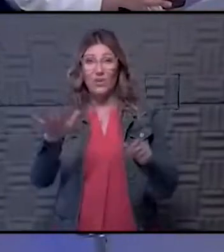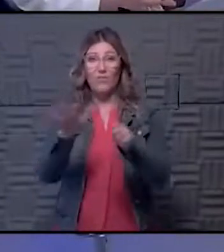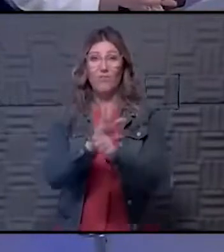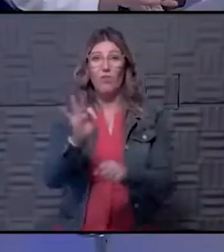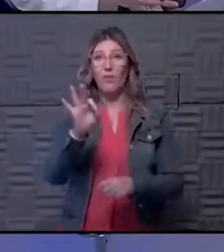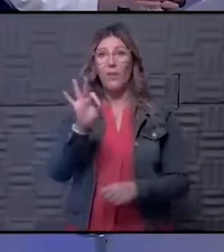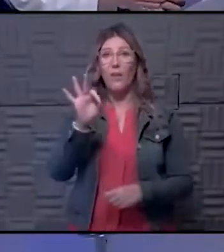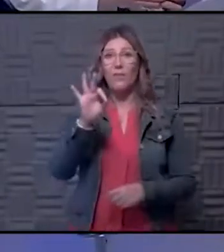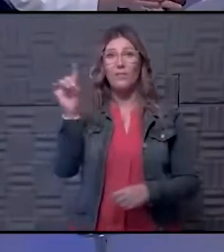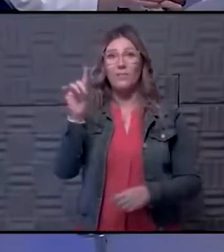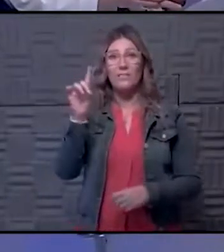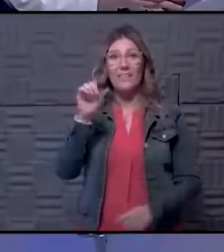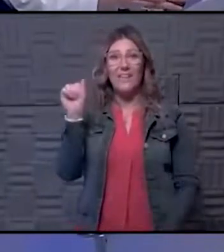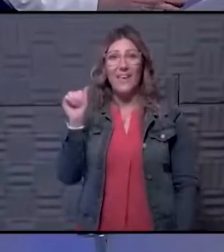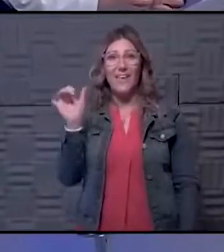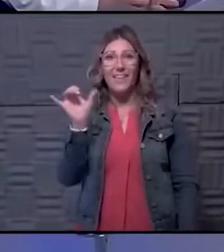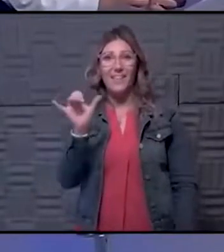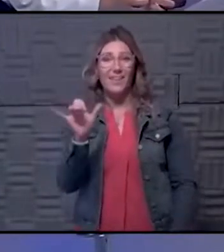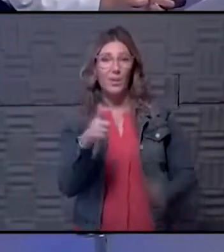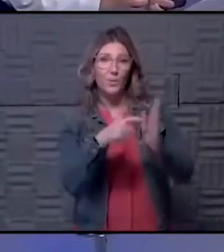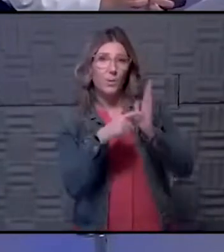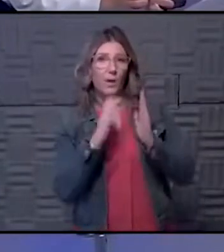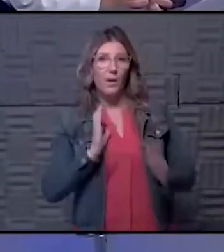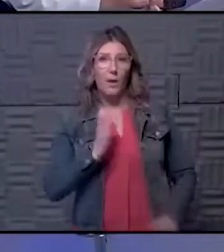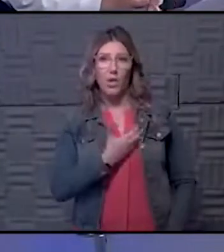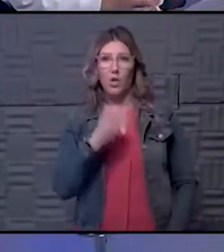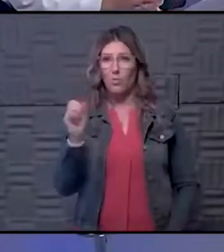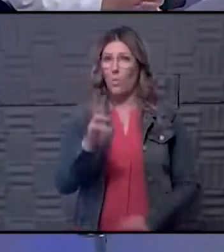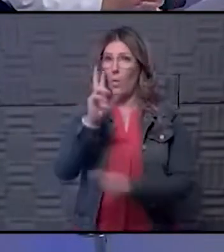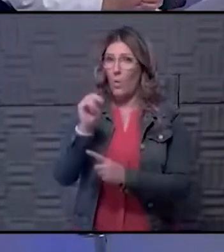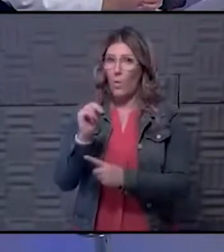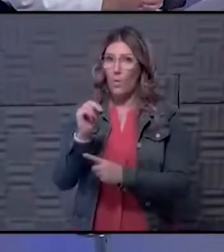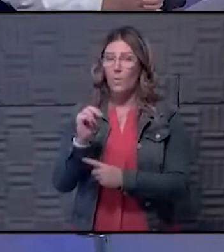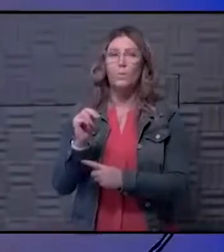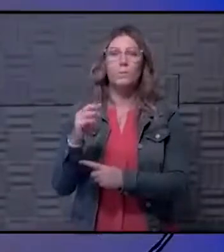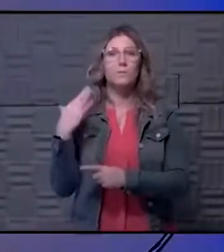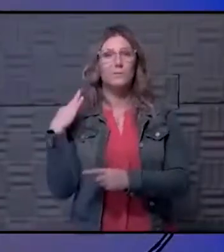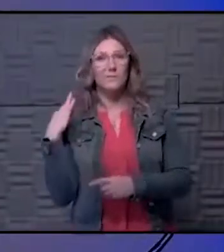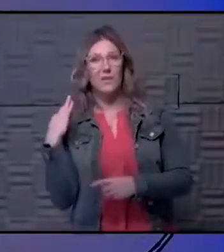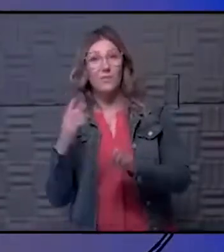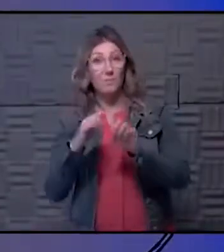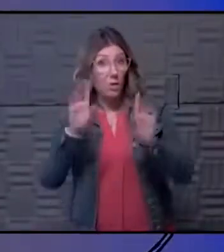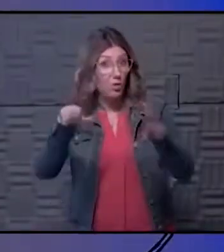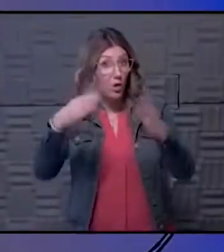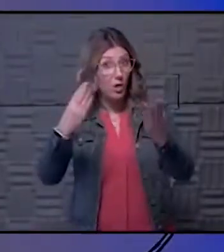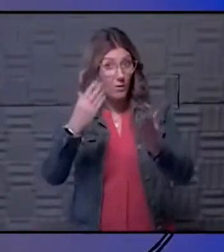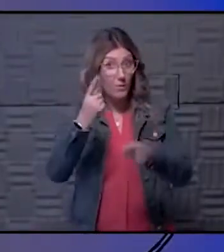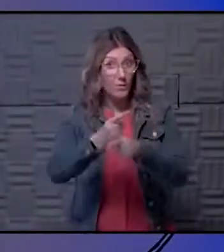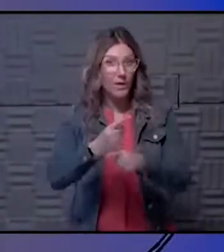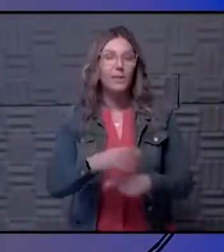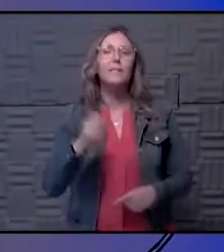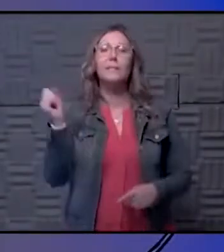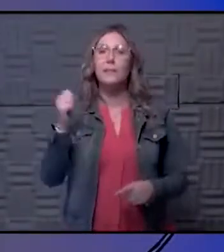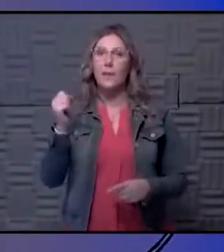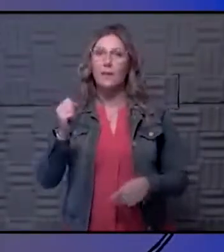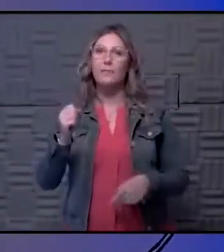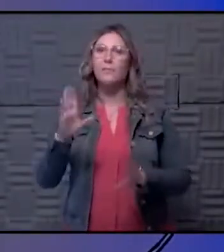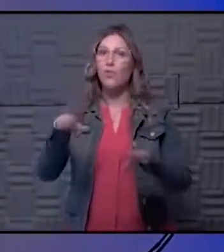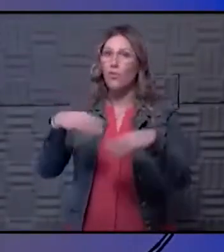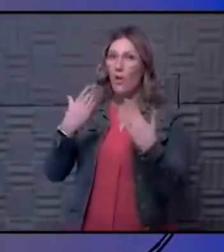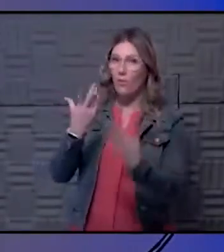FDA drug, just as we're not requiring our own staff, we're not requiring the volunteer staff either, but you'd offer it to them. That's right, absolutely. Yes, we would offer